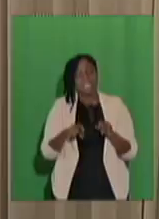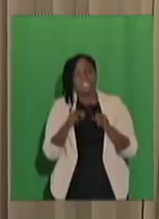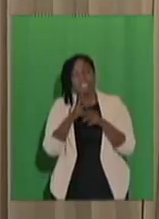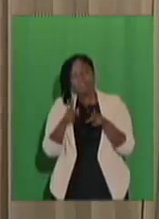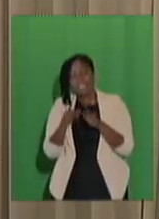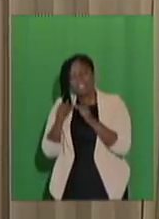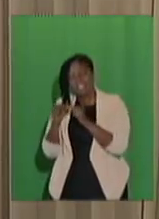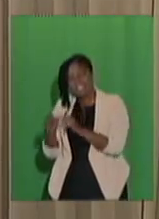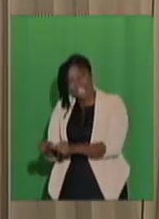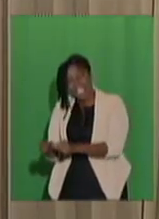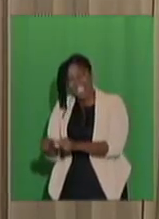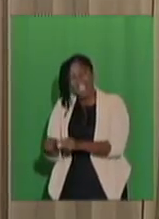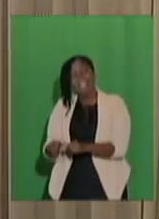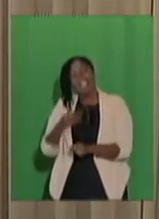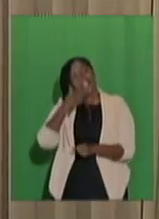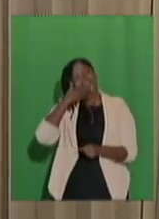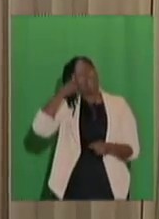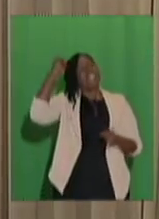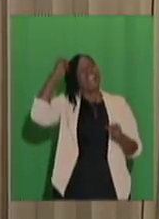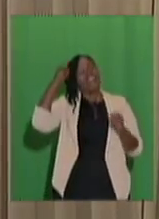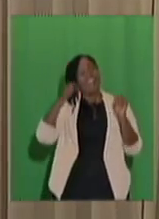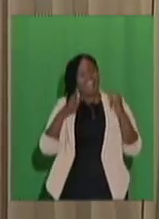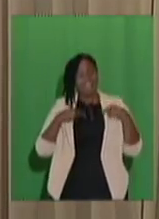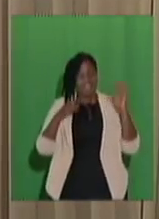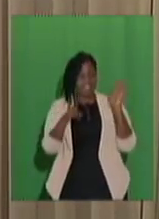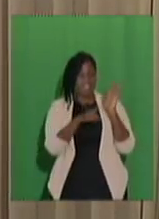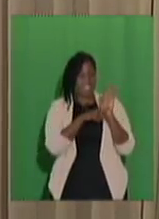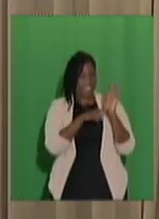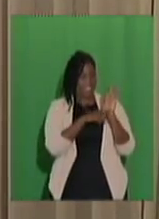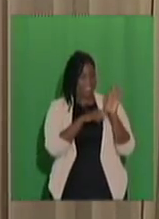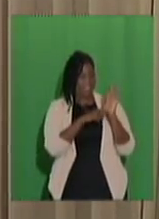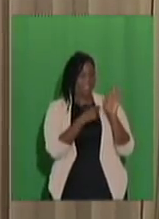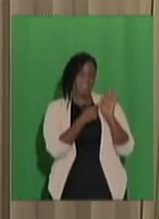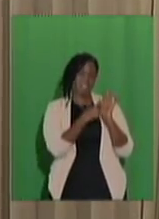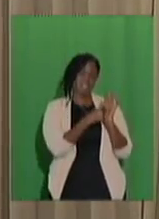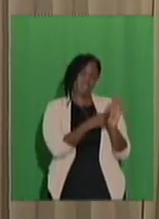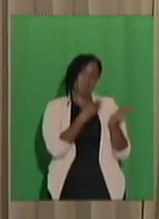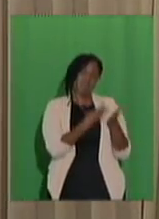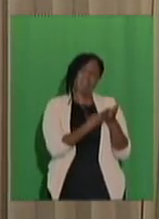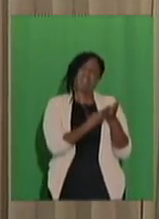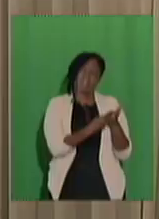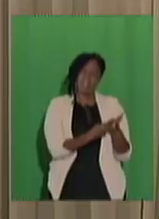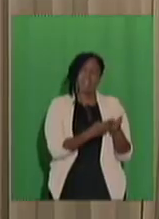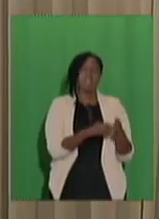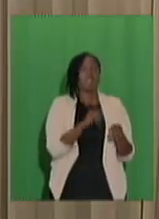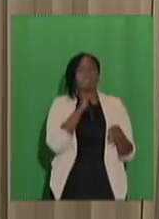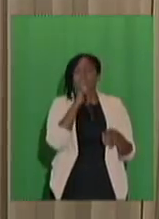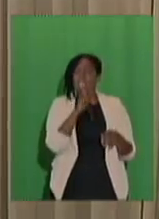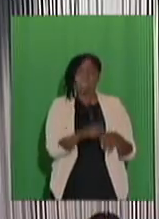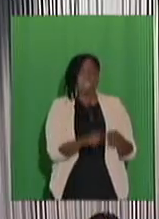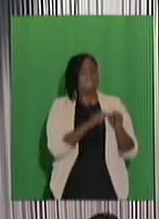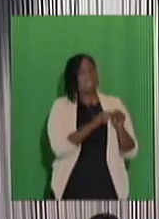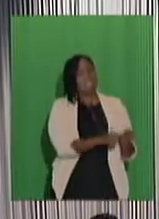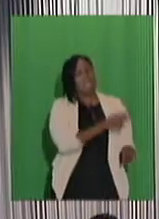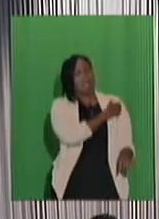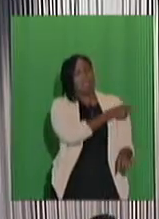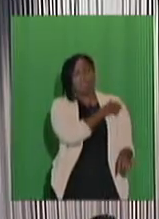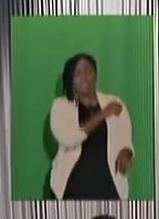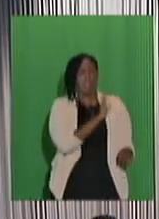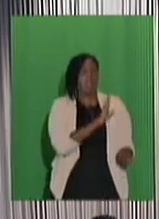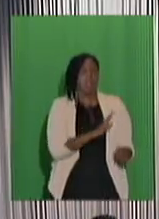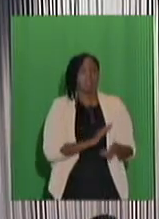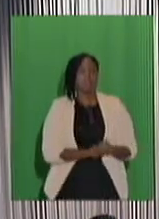fully recovered in, by way of having their negative tests. And it does not require a hospital setting to do so.